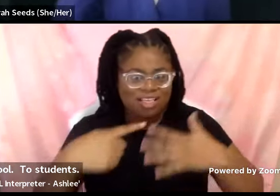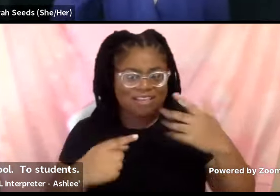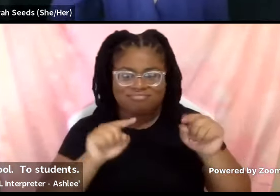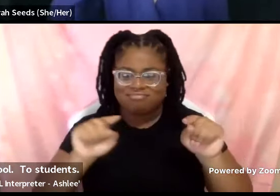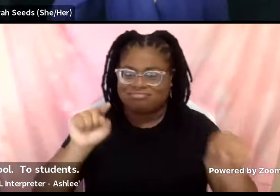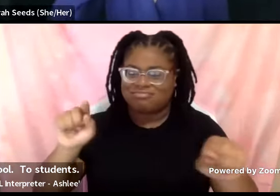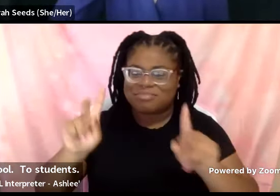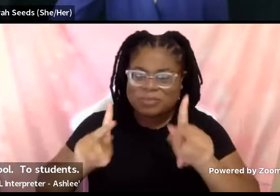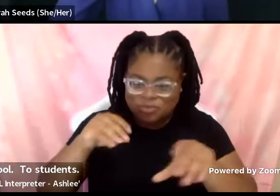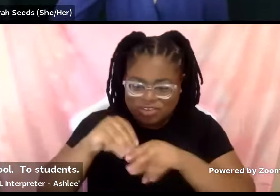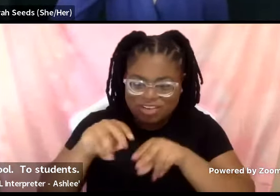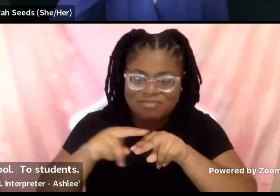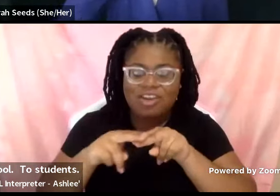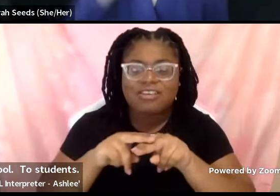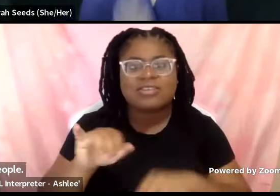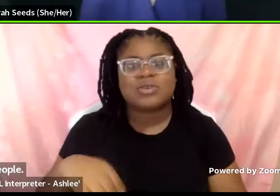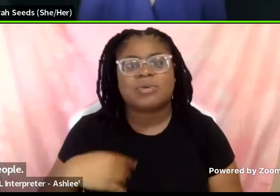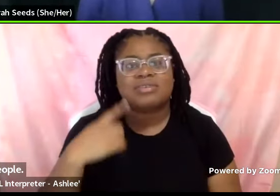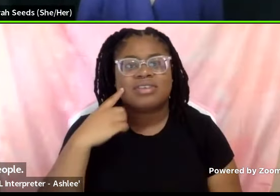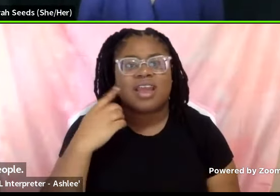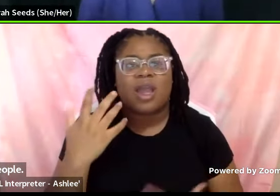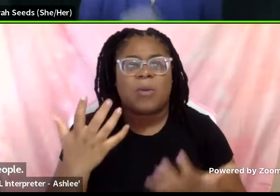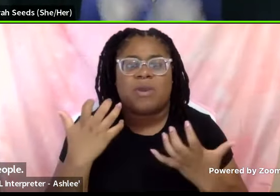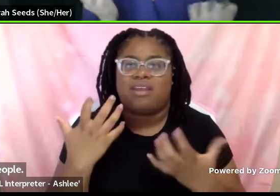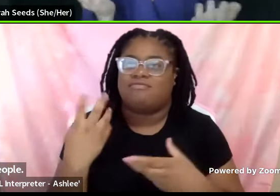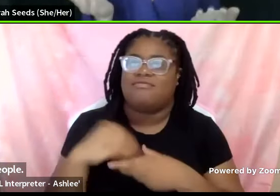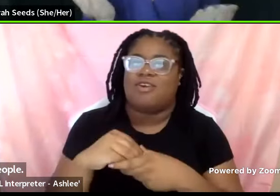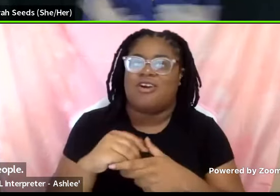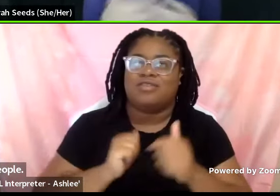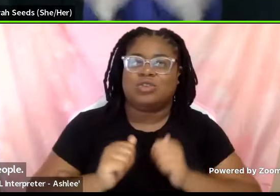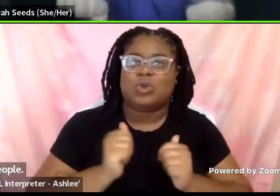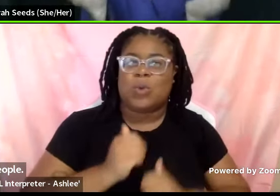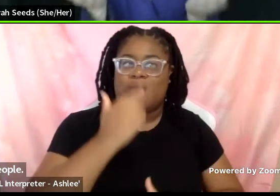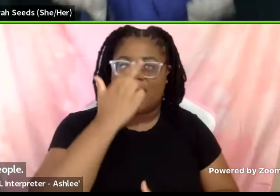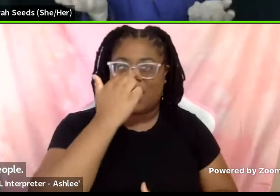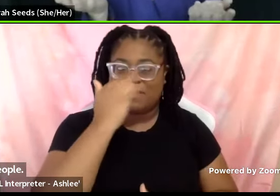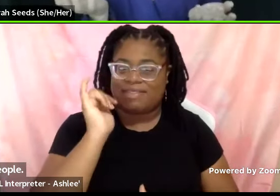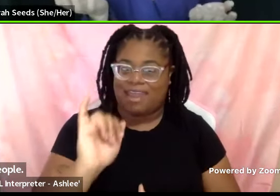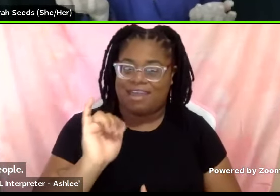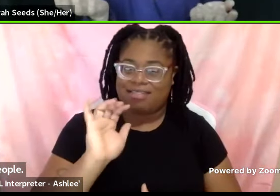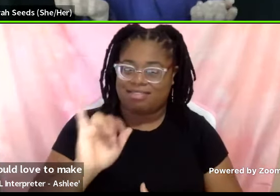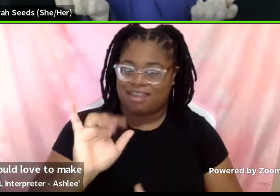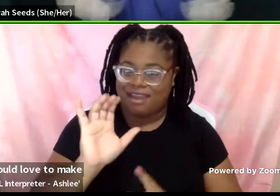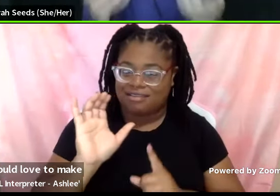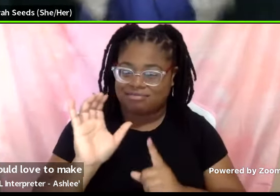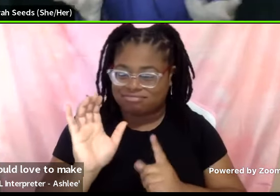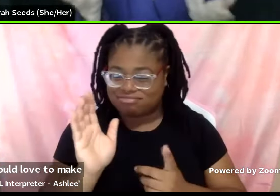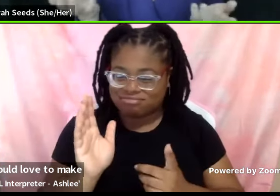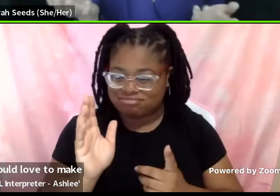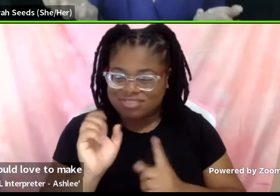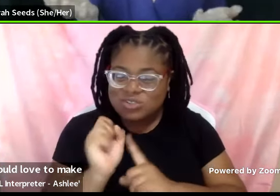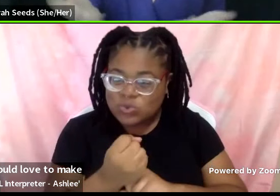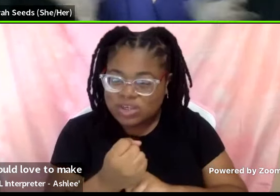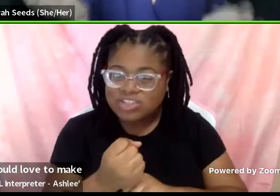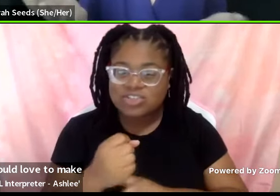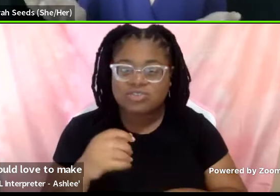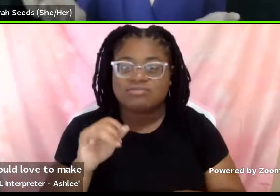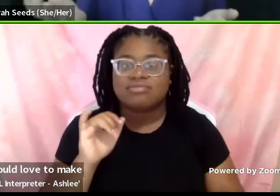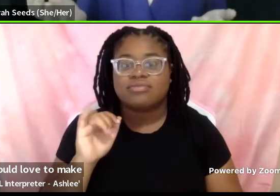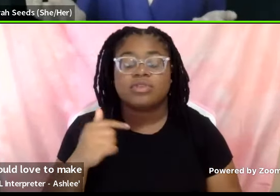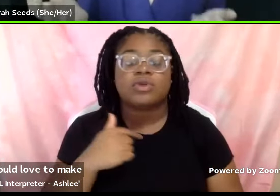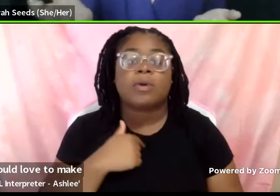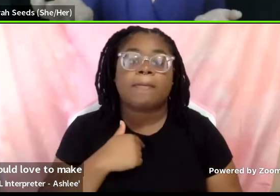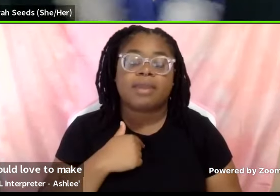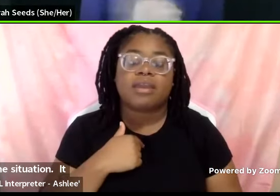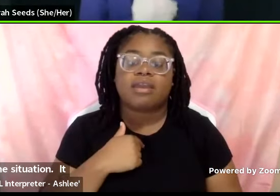I was like, I would love to make a comedy that has that situation. But it really just started with, because I have a sketch comedy background and an